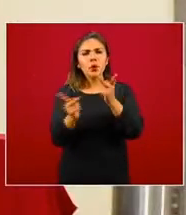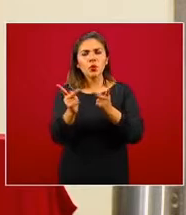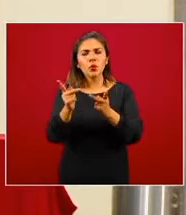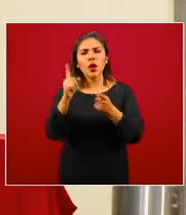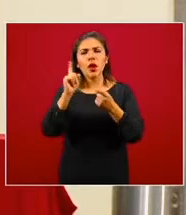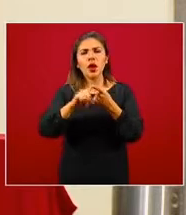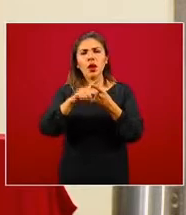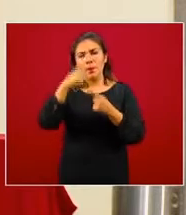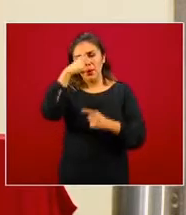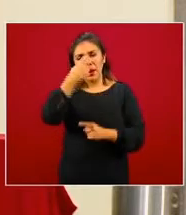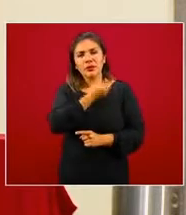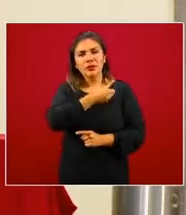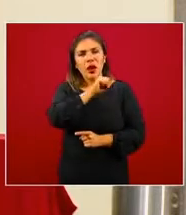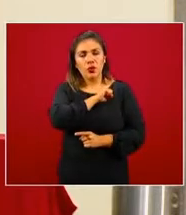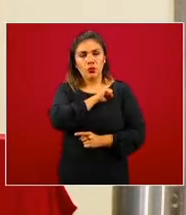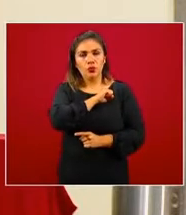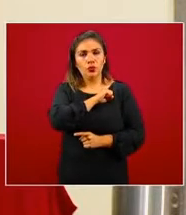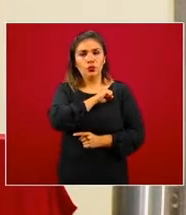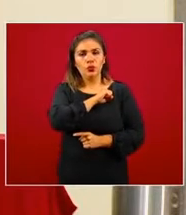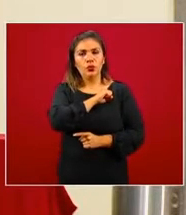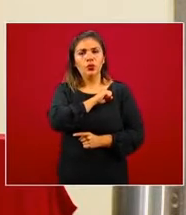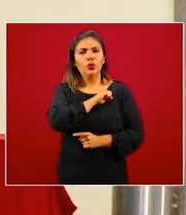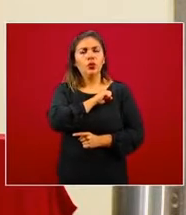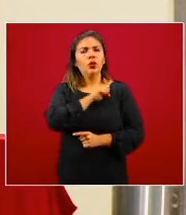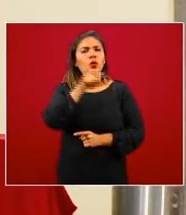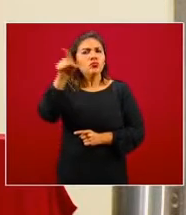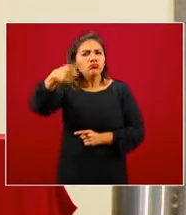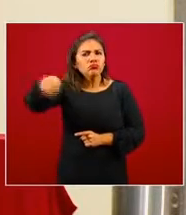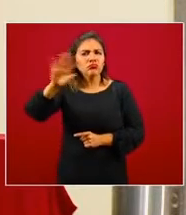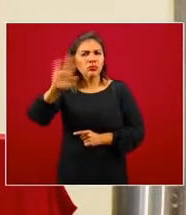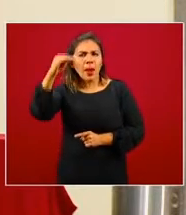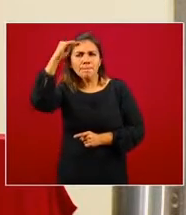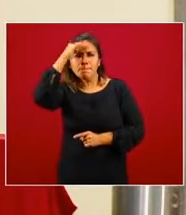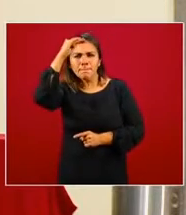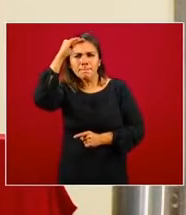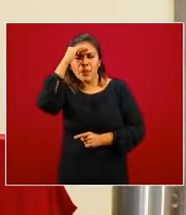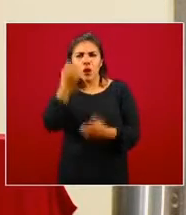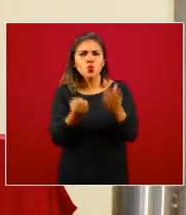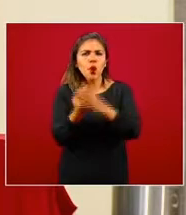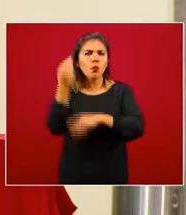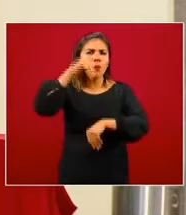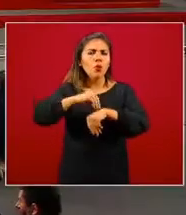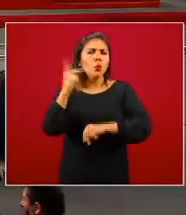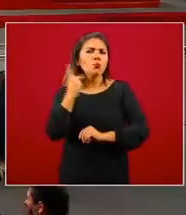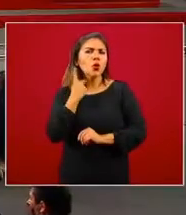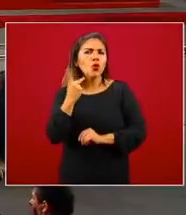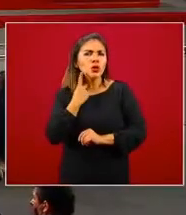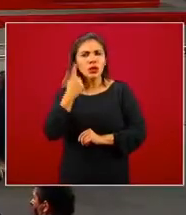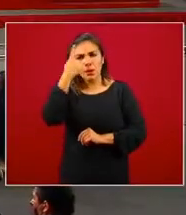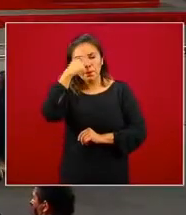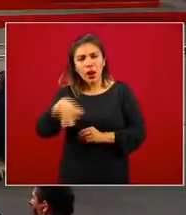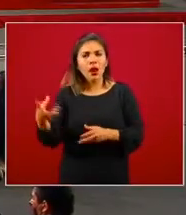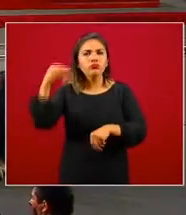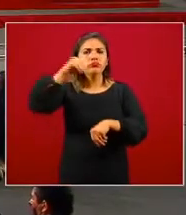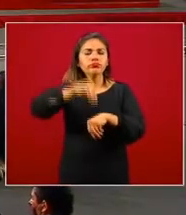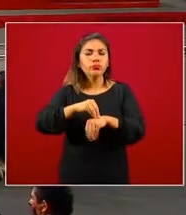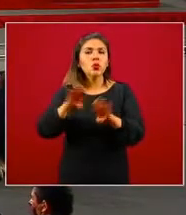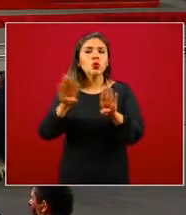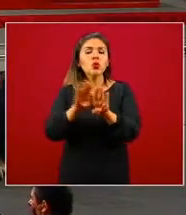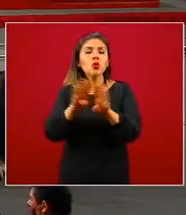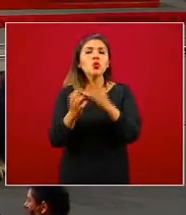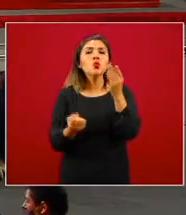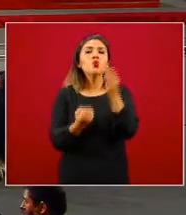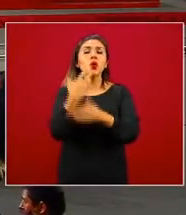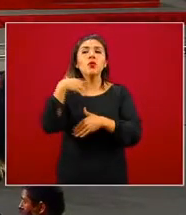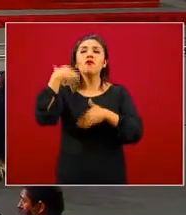Arsenal.net. My question is about health. Are you considering some sort of public